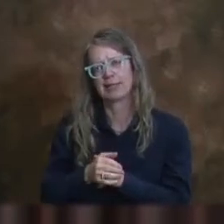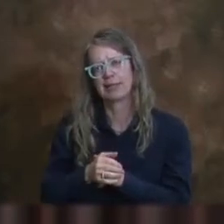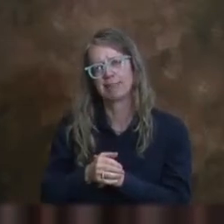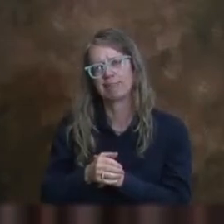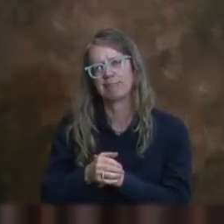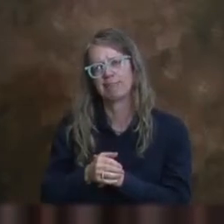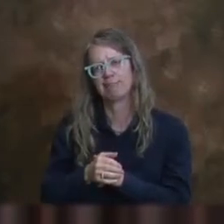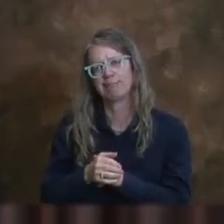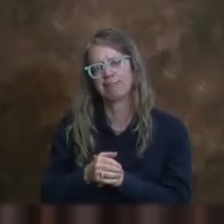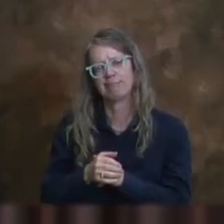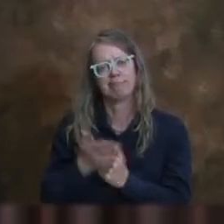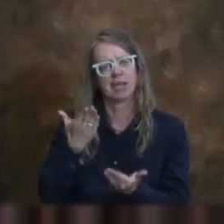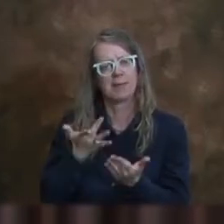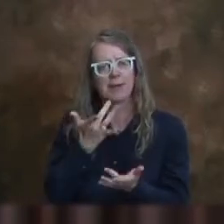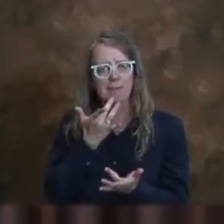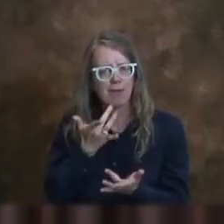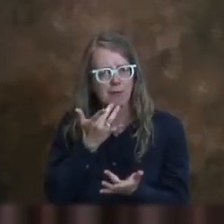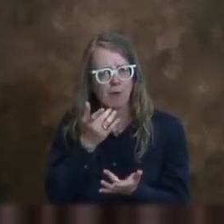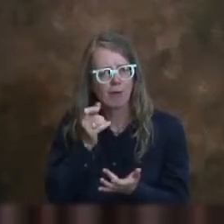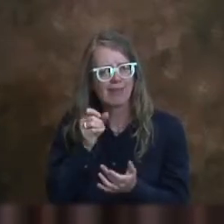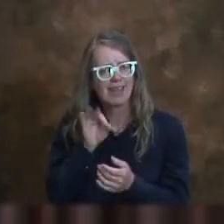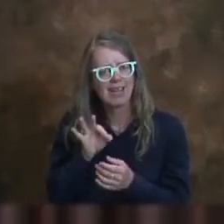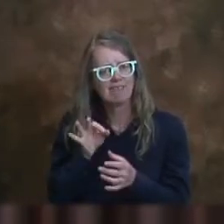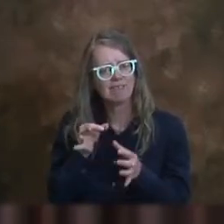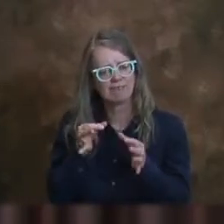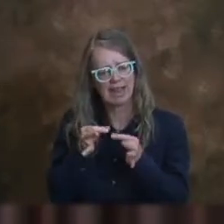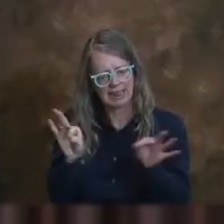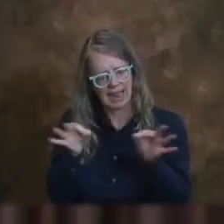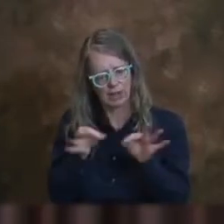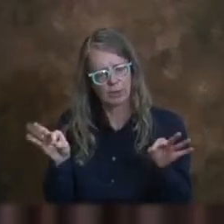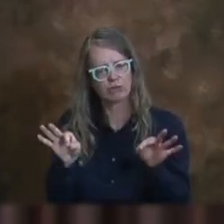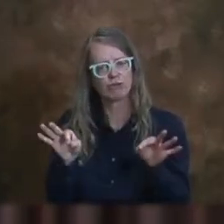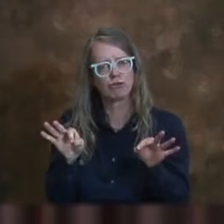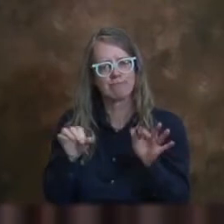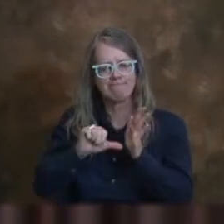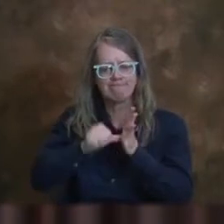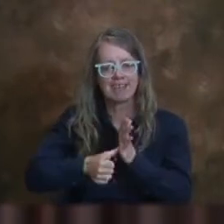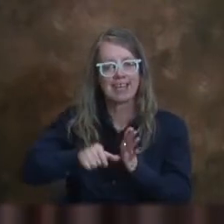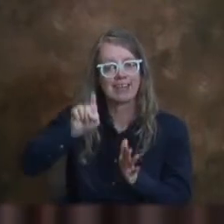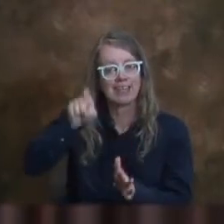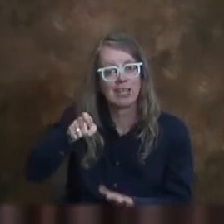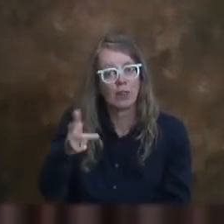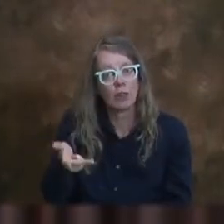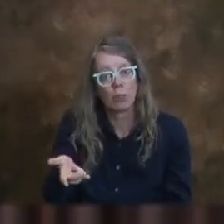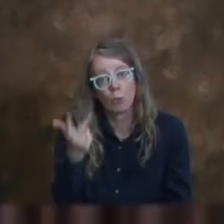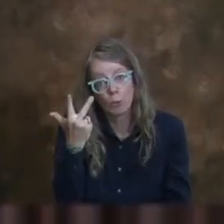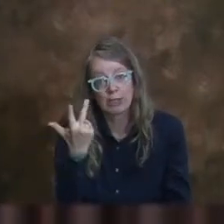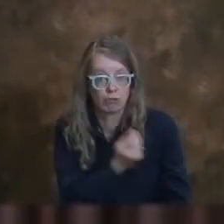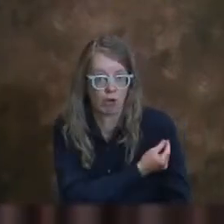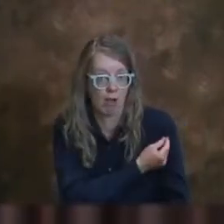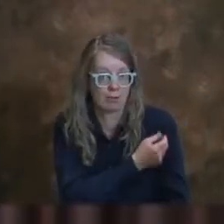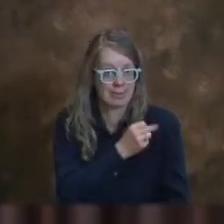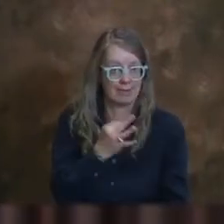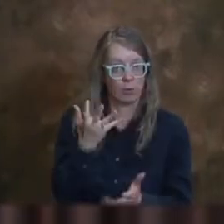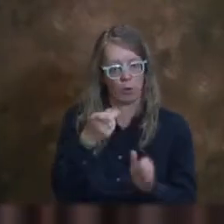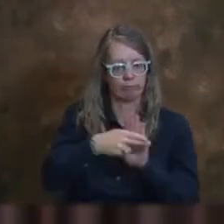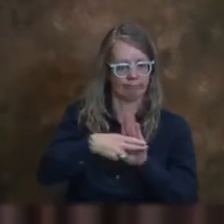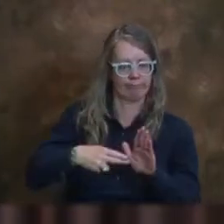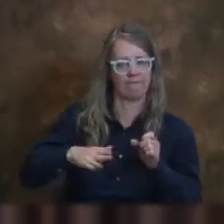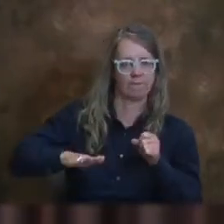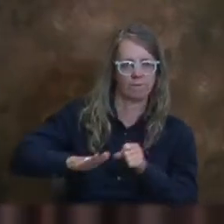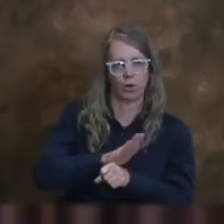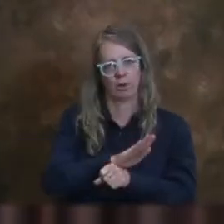maybe preferable if the language around this word, like, you need to have 3 shots if you want to be considered fully vaccinated, right? We talk about people being fully vaccinated,